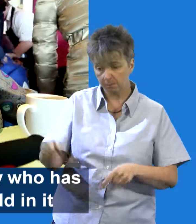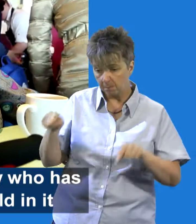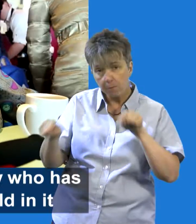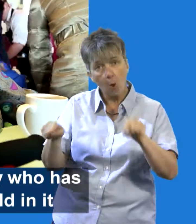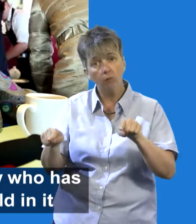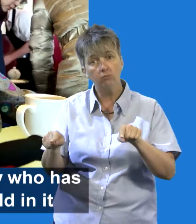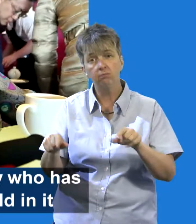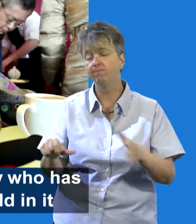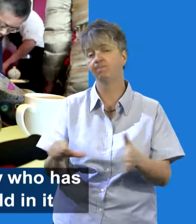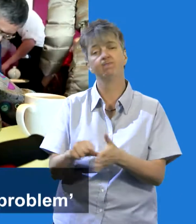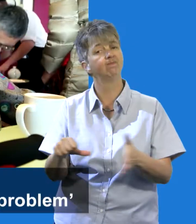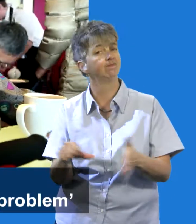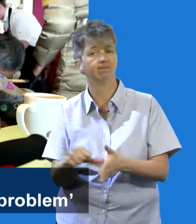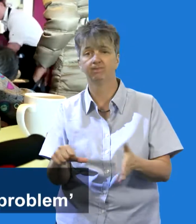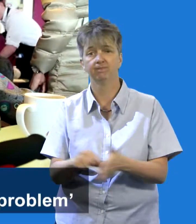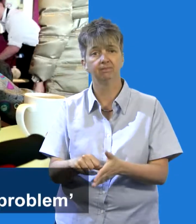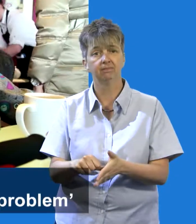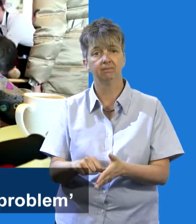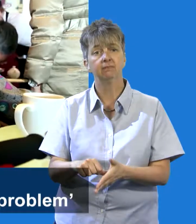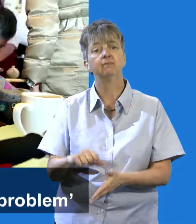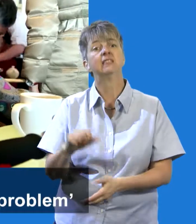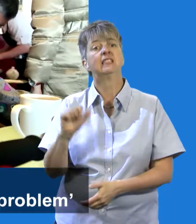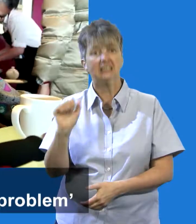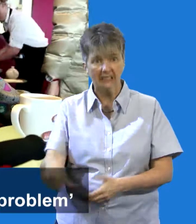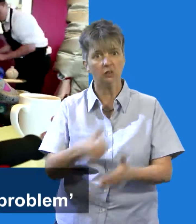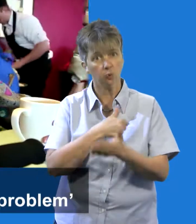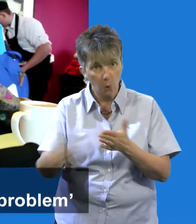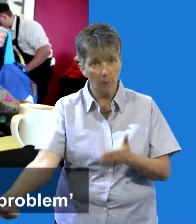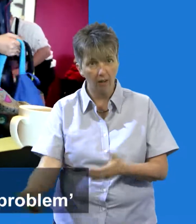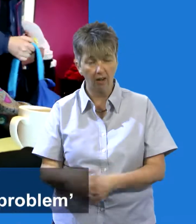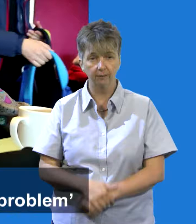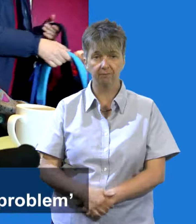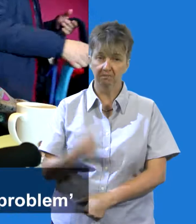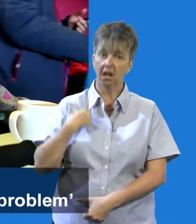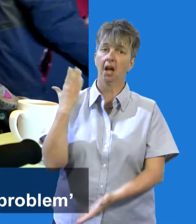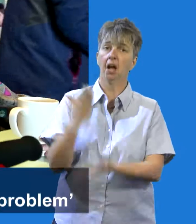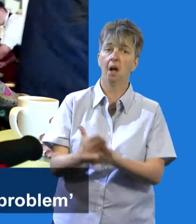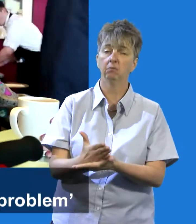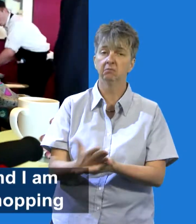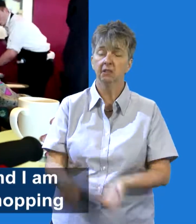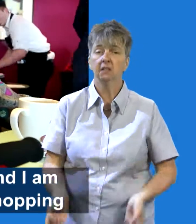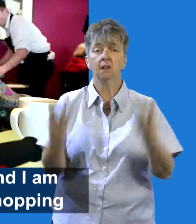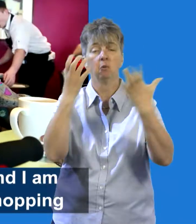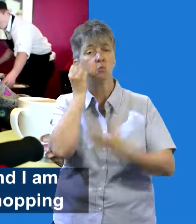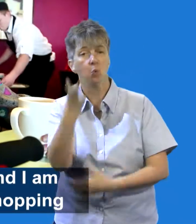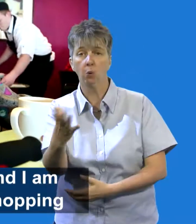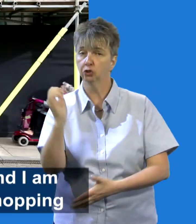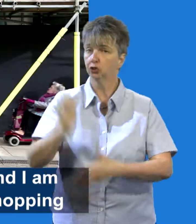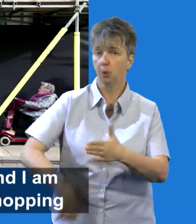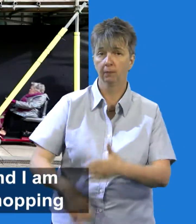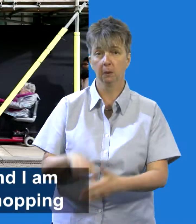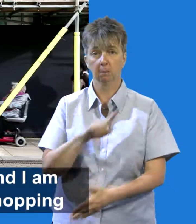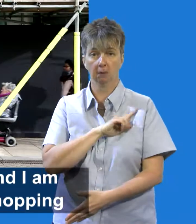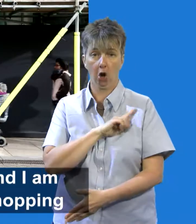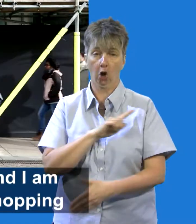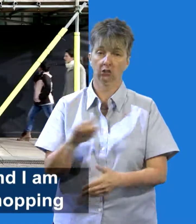pushchair, if you've got a child in it. It's not that, we shouldn't be regarded as a problem because it's a normal